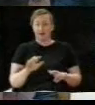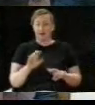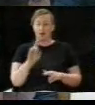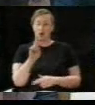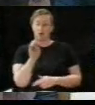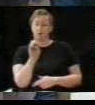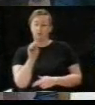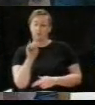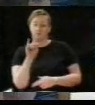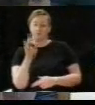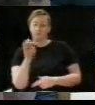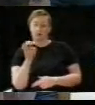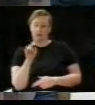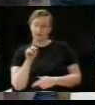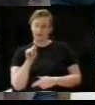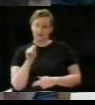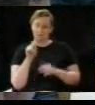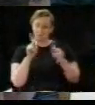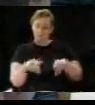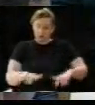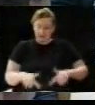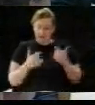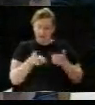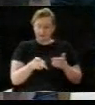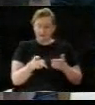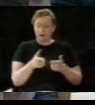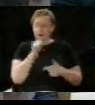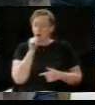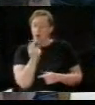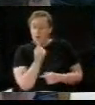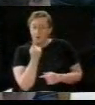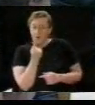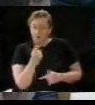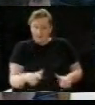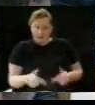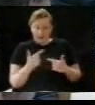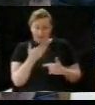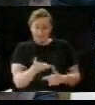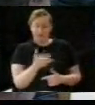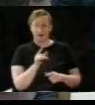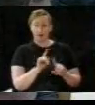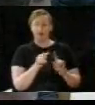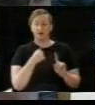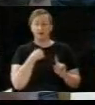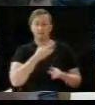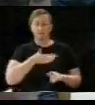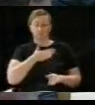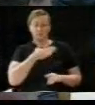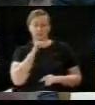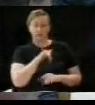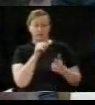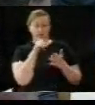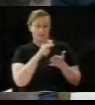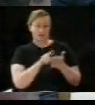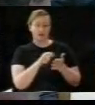And that is referred to, and I appreciate the letter from Mr. Murphy, the counsel for the Election